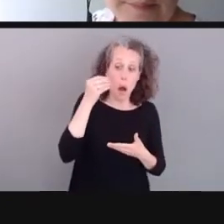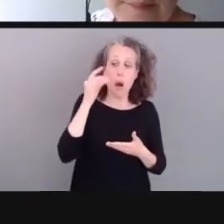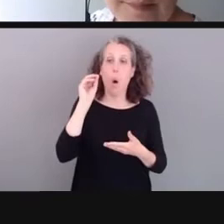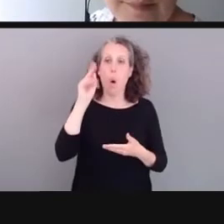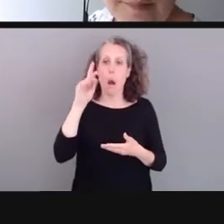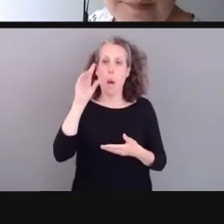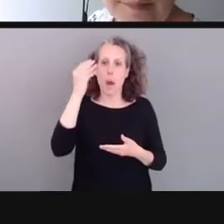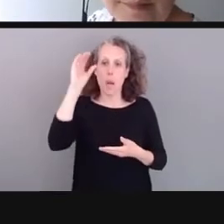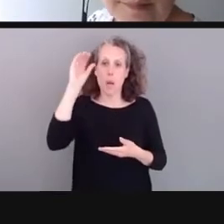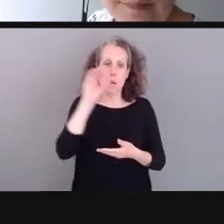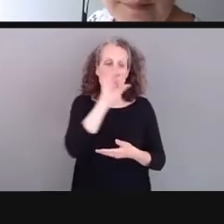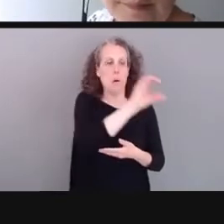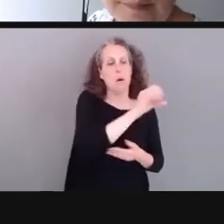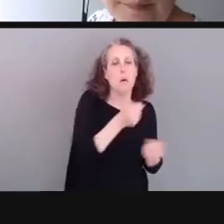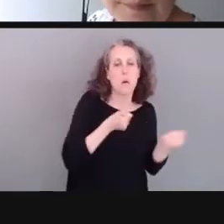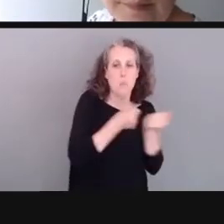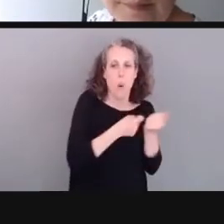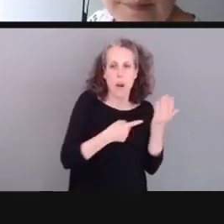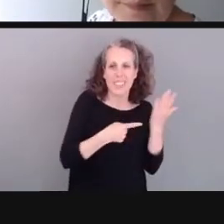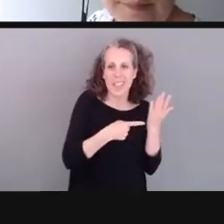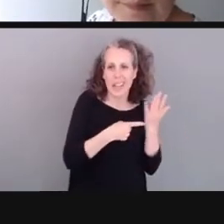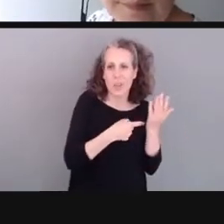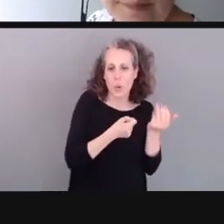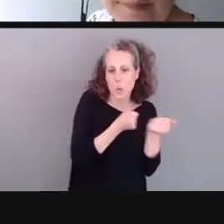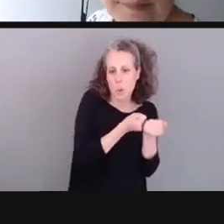assistance, for instance, stuff like that. But